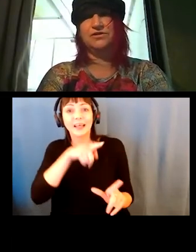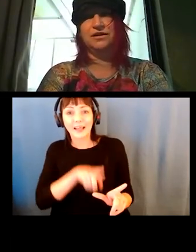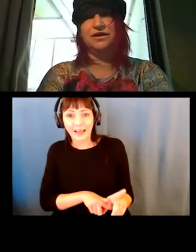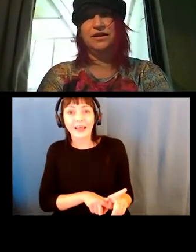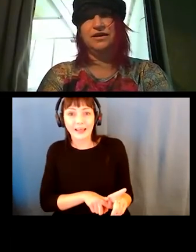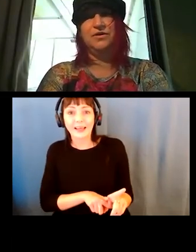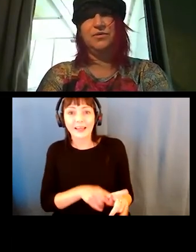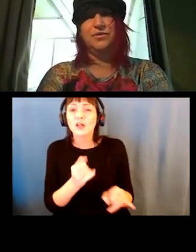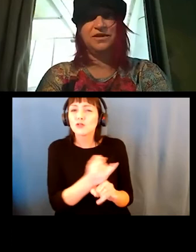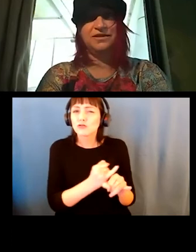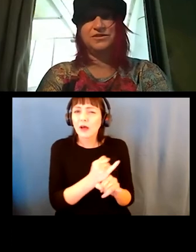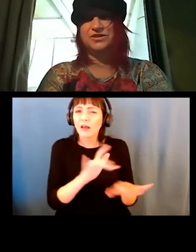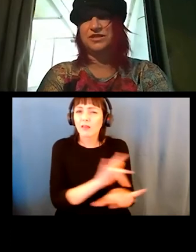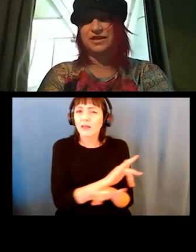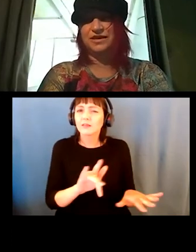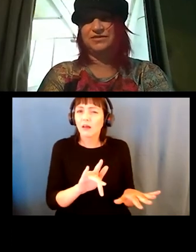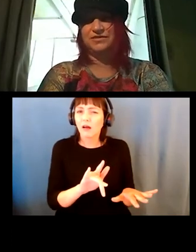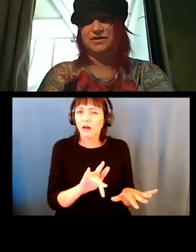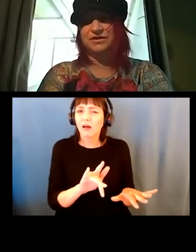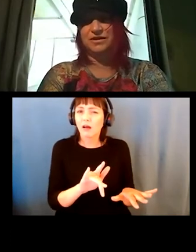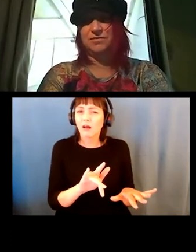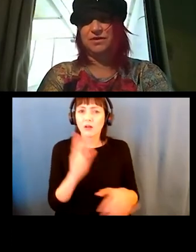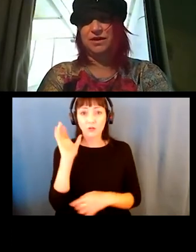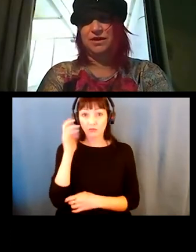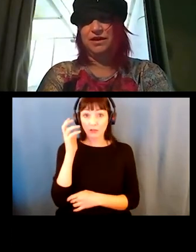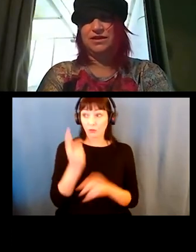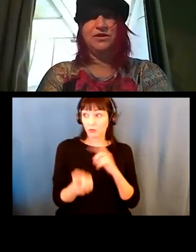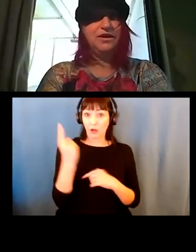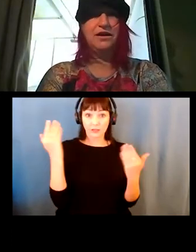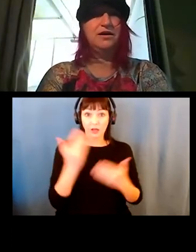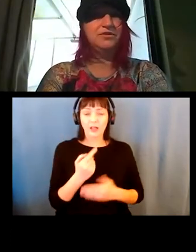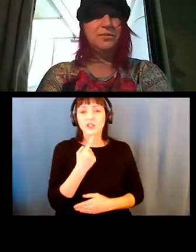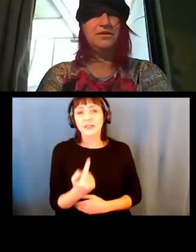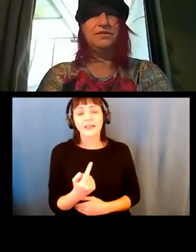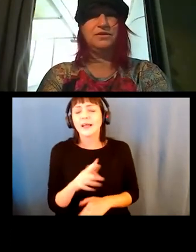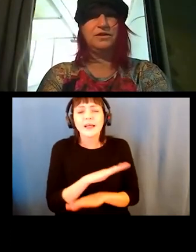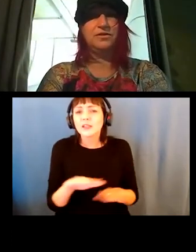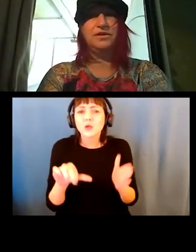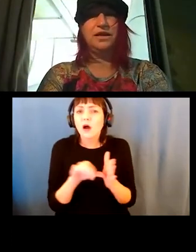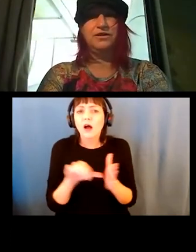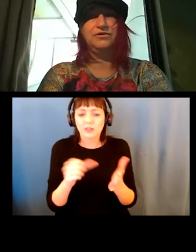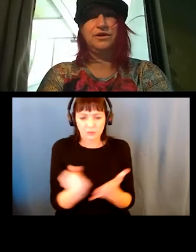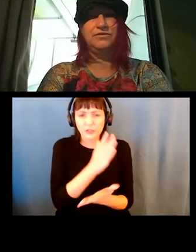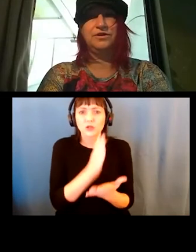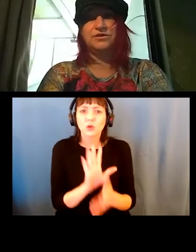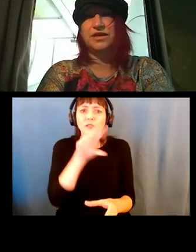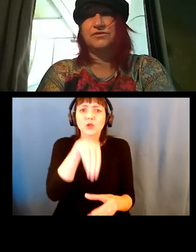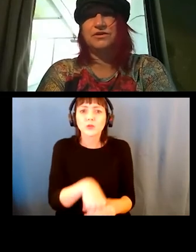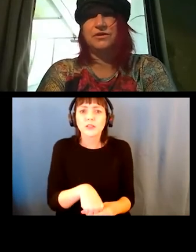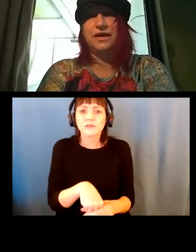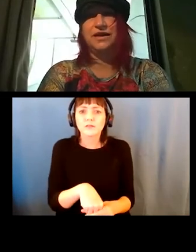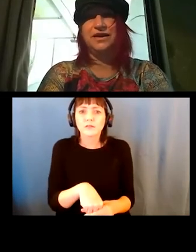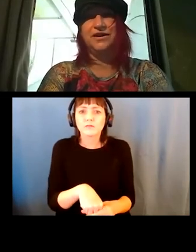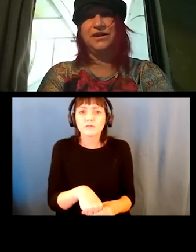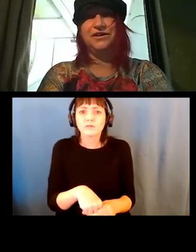Row last night. And one of the things that she said is that it's not that hard to make things accessible and inclusive. You just have